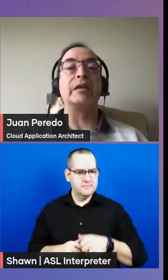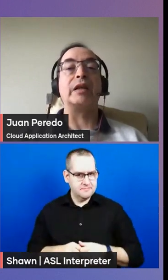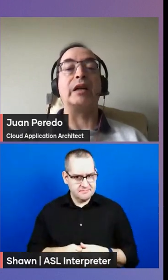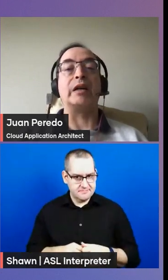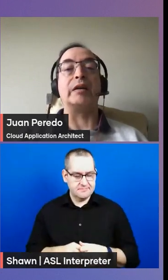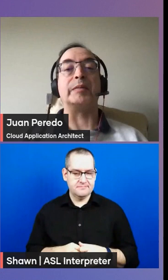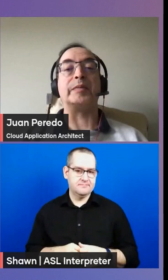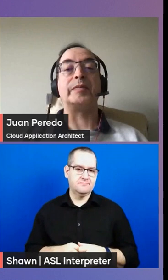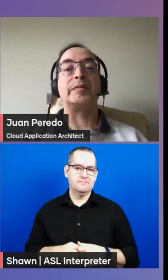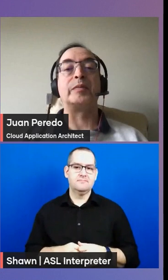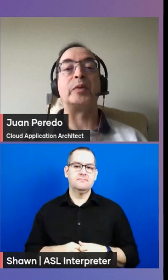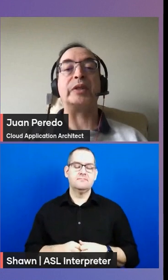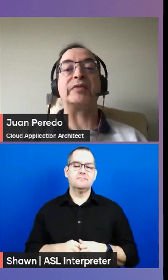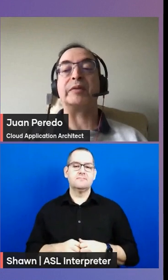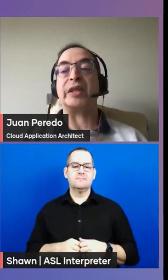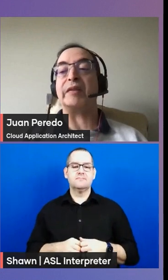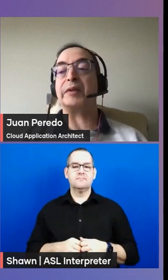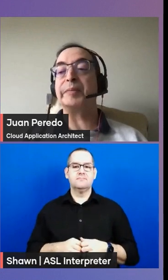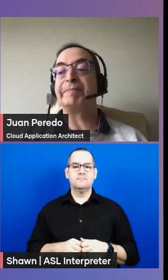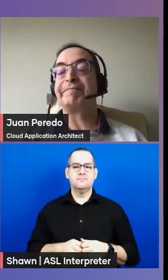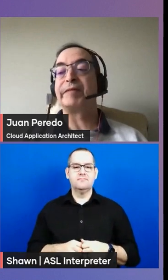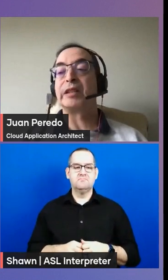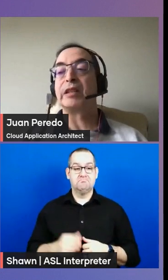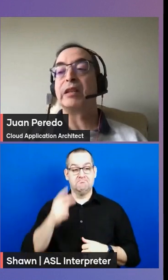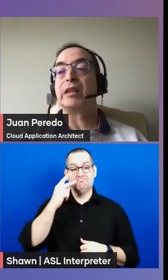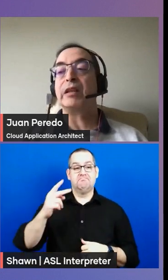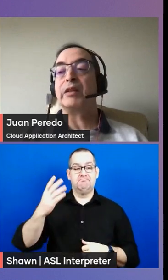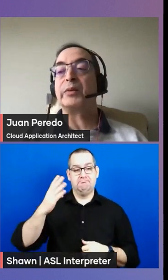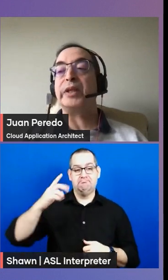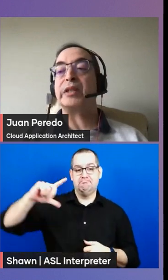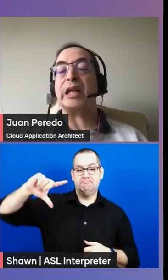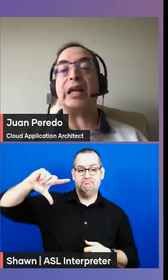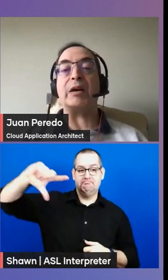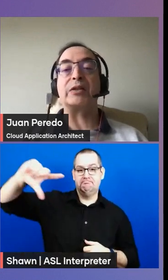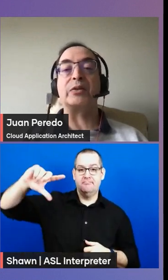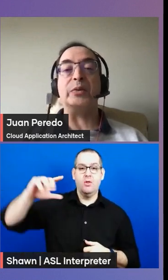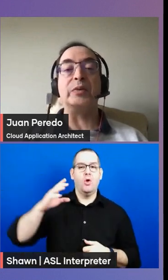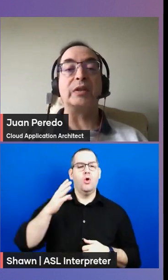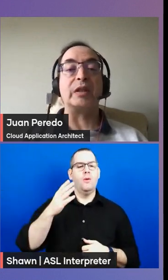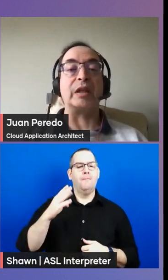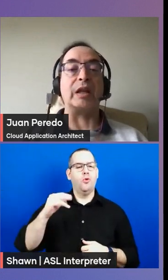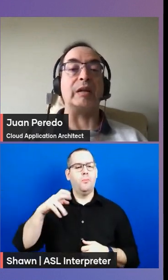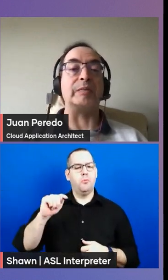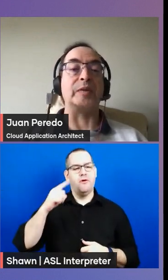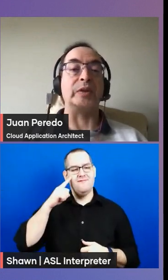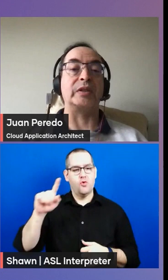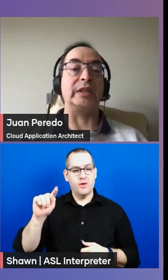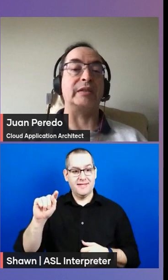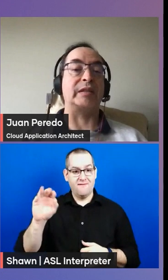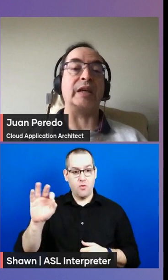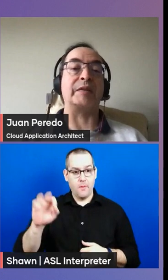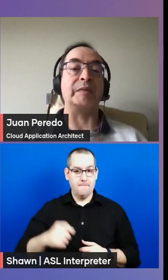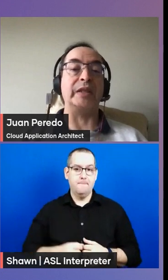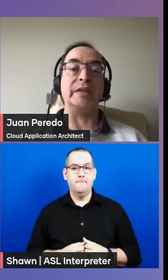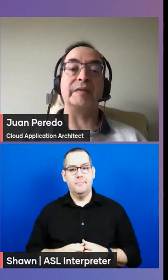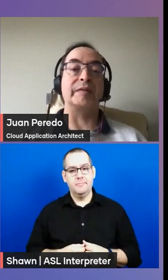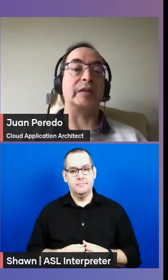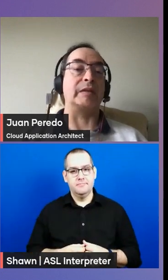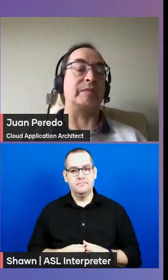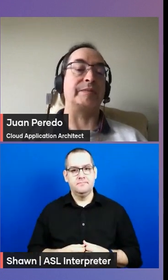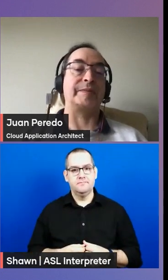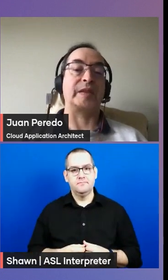have blueprints for Terraform, which allows to, which is Terraform